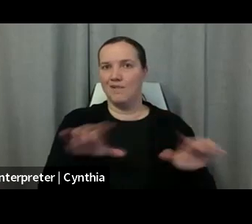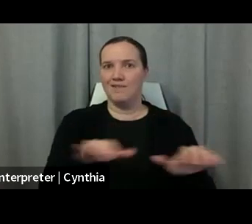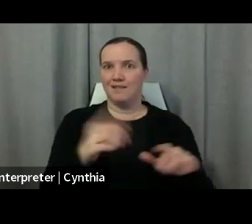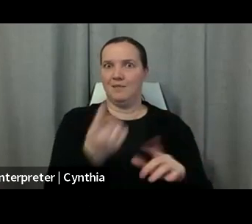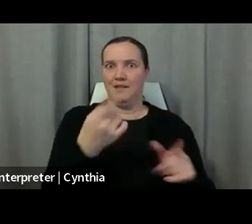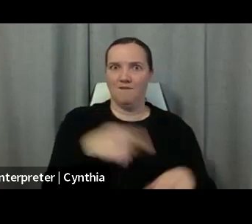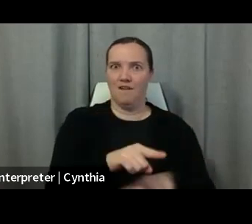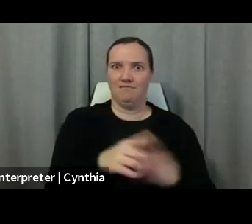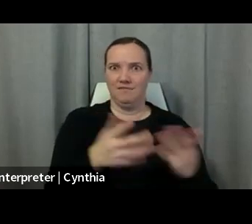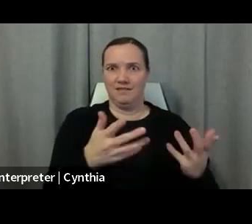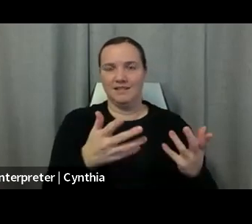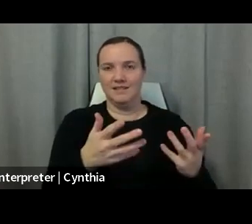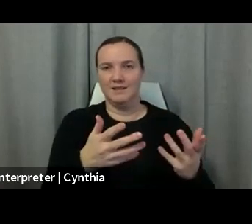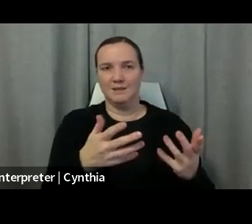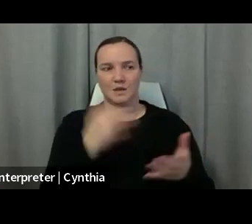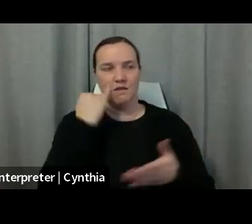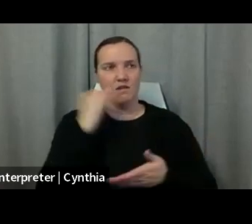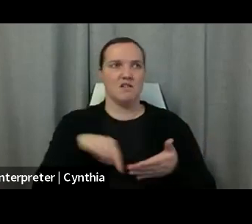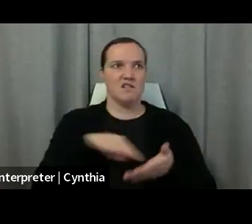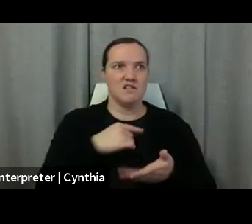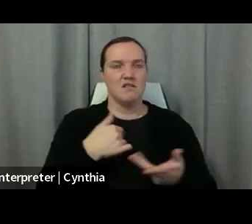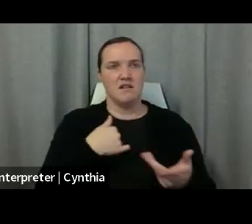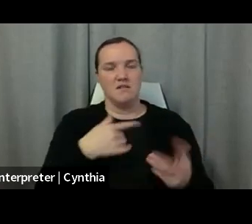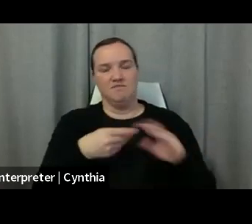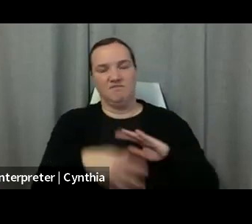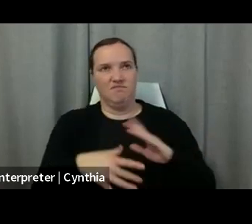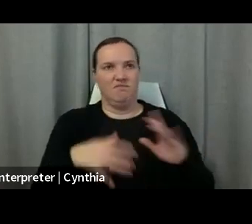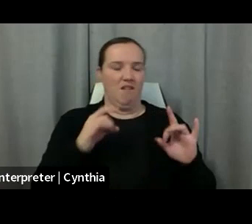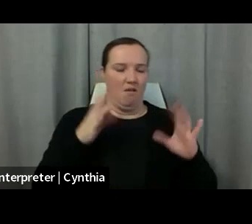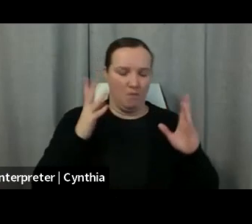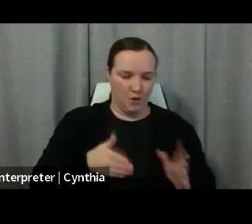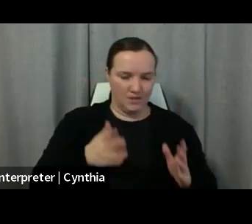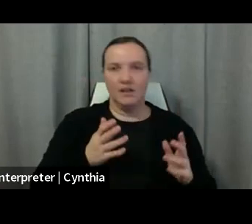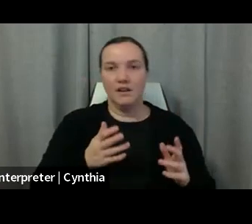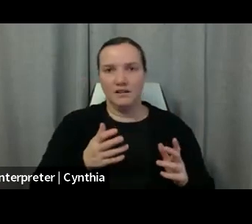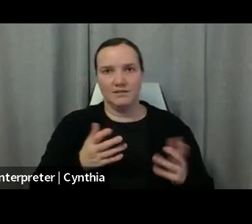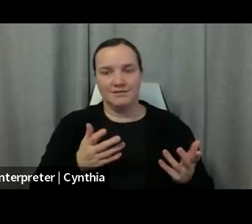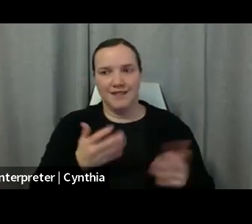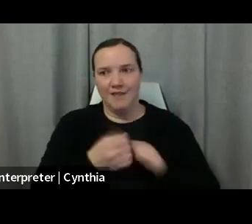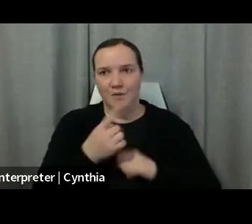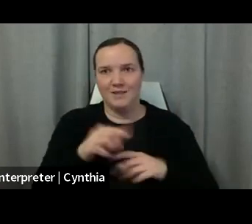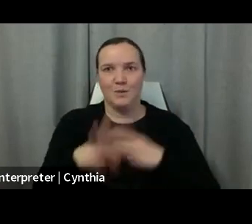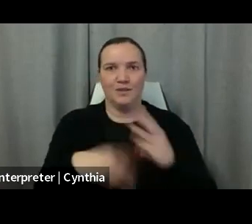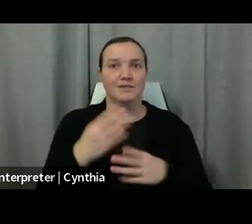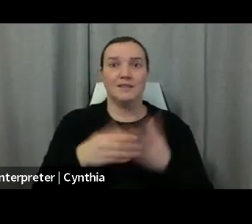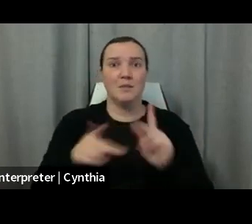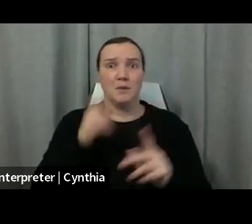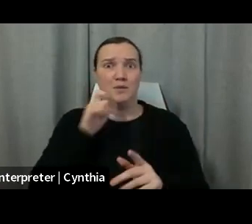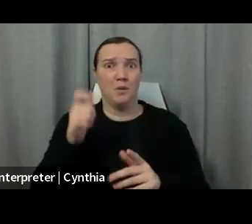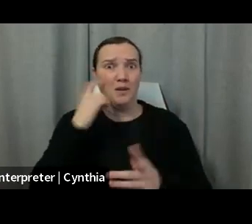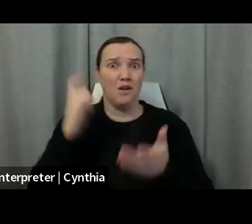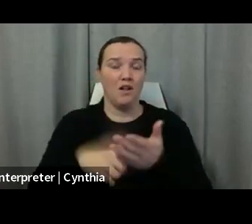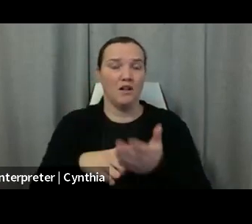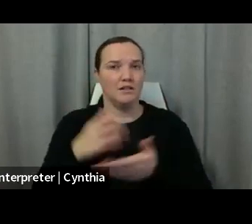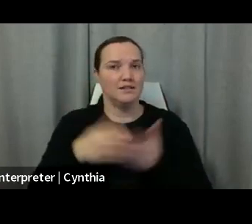And so, you know, to beat yourself up and think of you as a terrible person, well, that would probably be everybody in the world. I know some people don't want to acknowledge that, and some people never think that they are. I